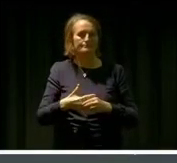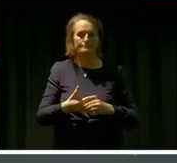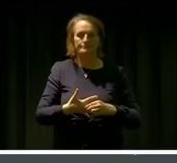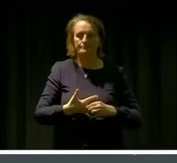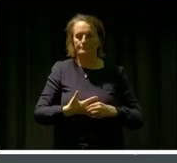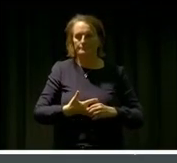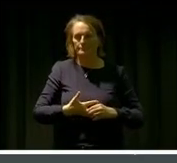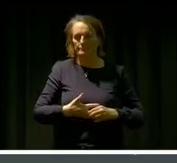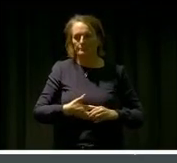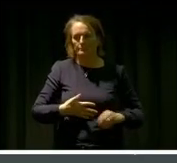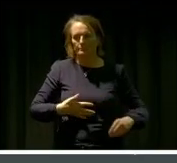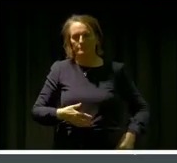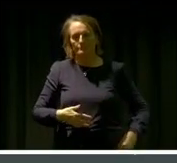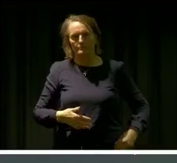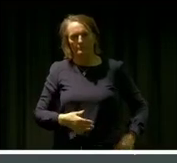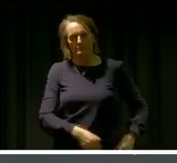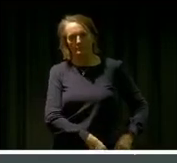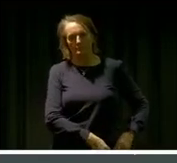project aims to update